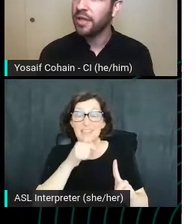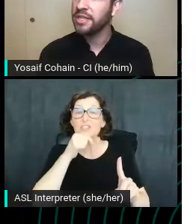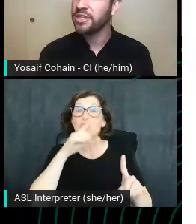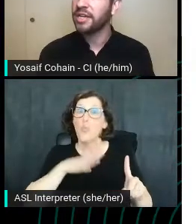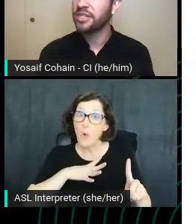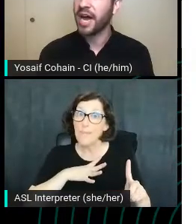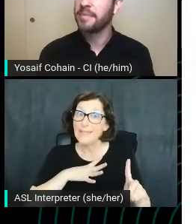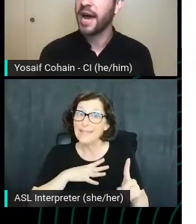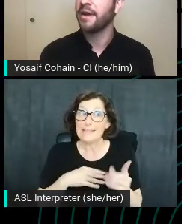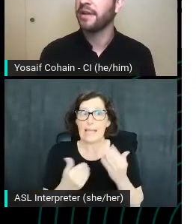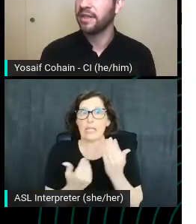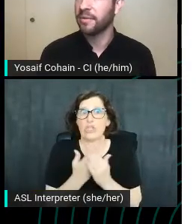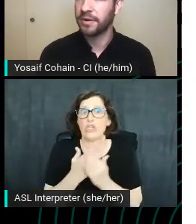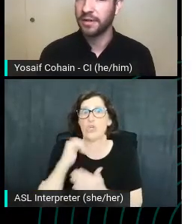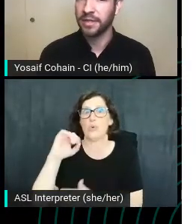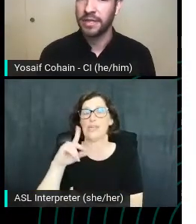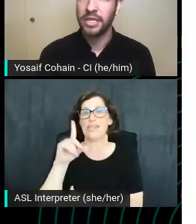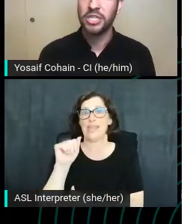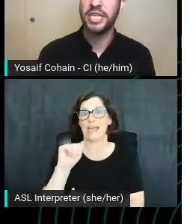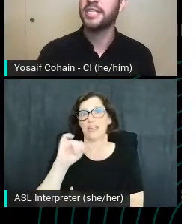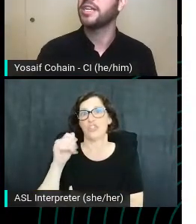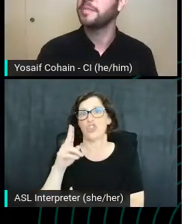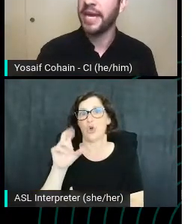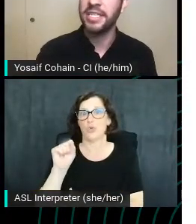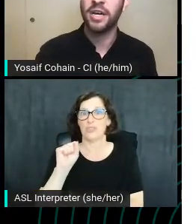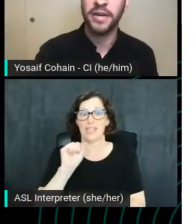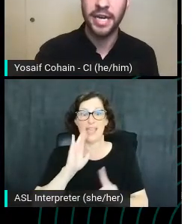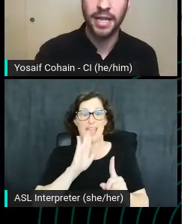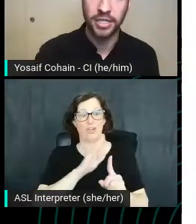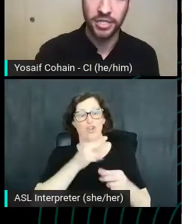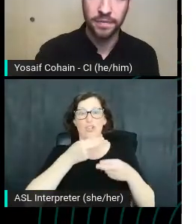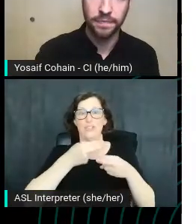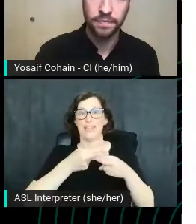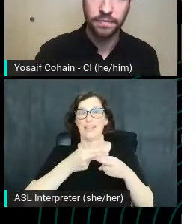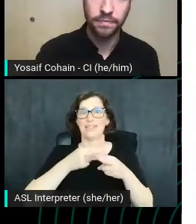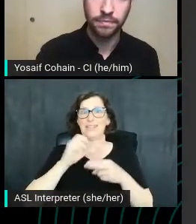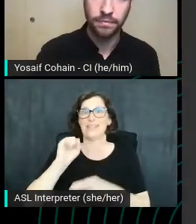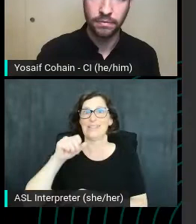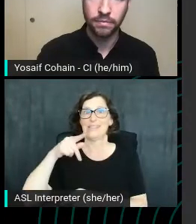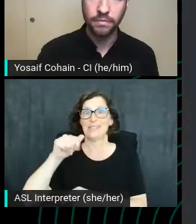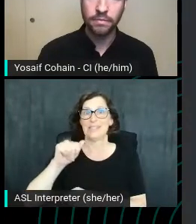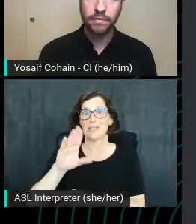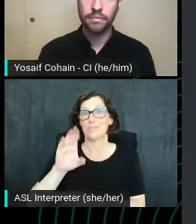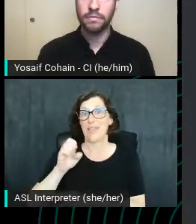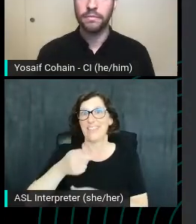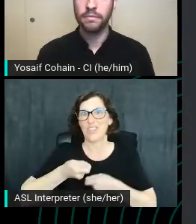the coolest job title in the world. She is a space archaeologist.